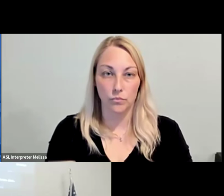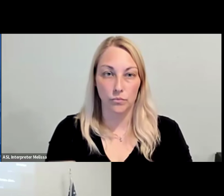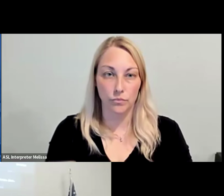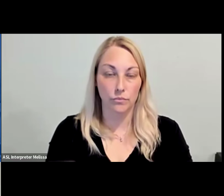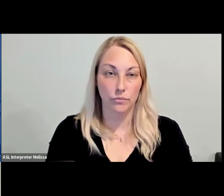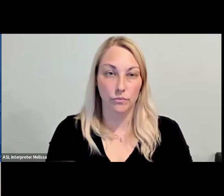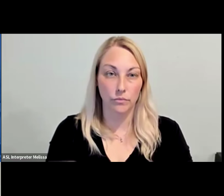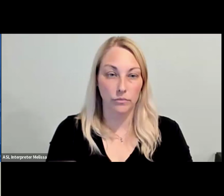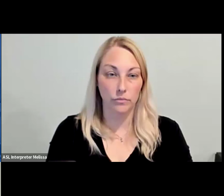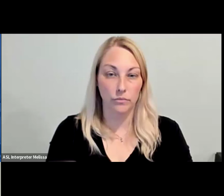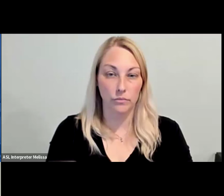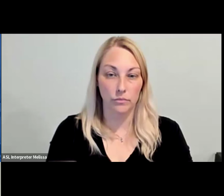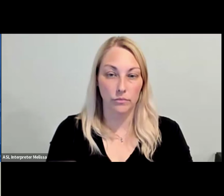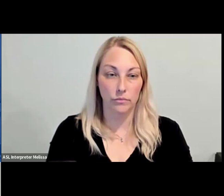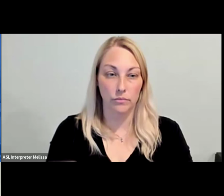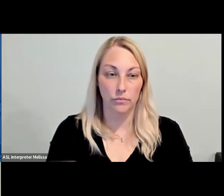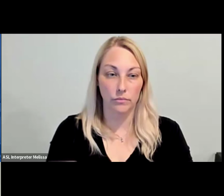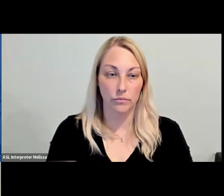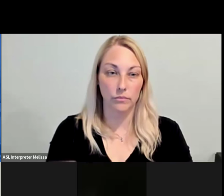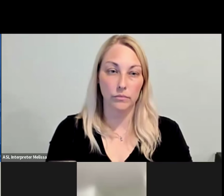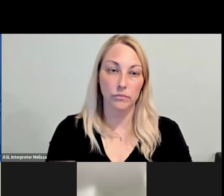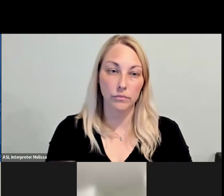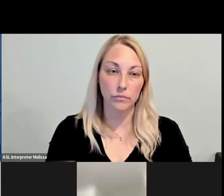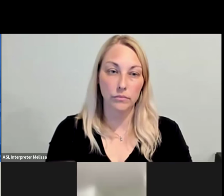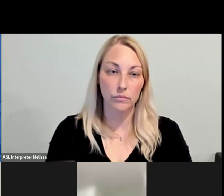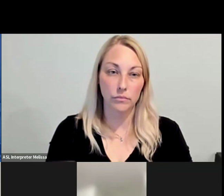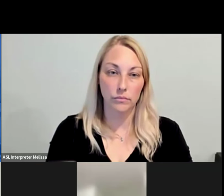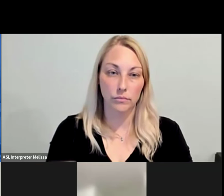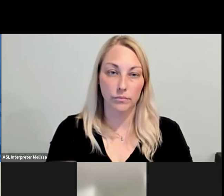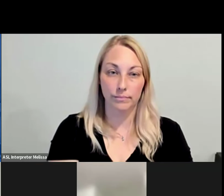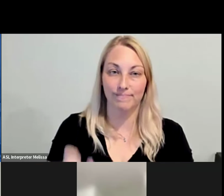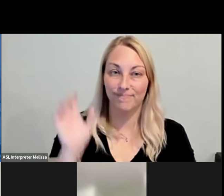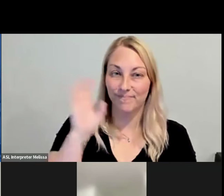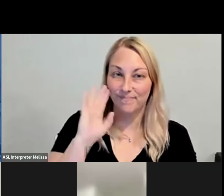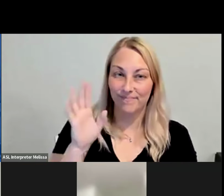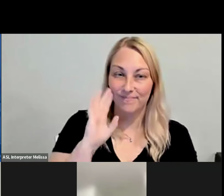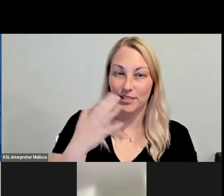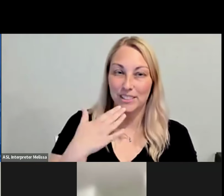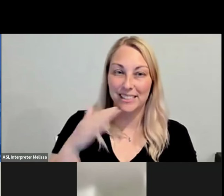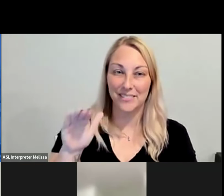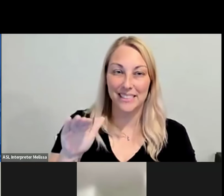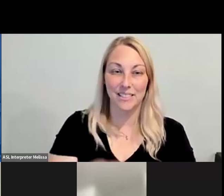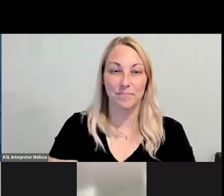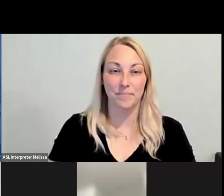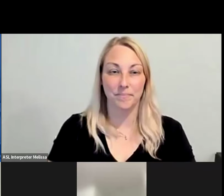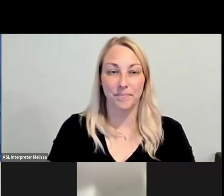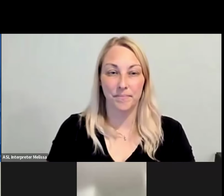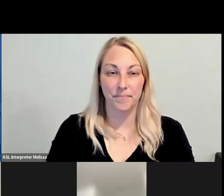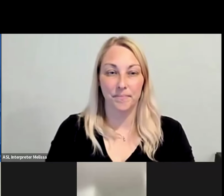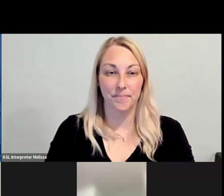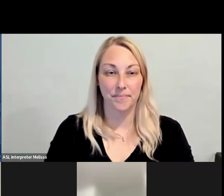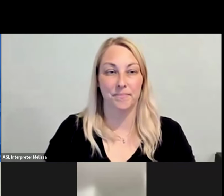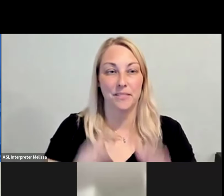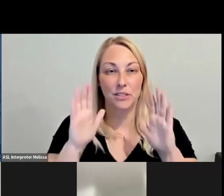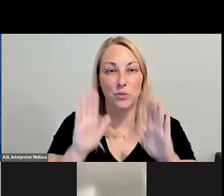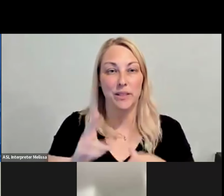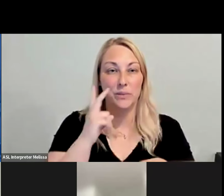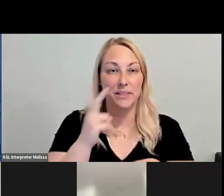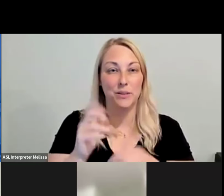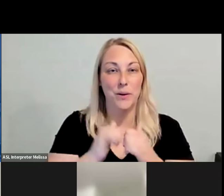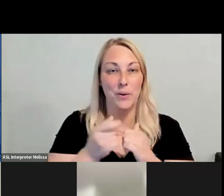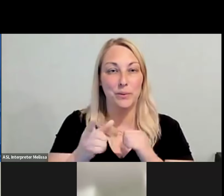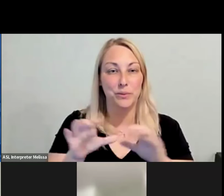Yes, good evening. Great to see you, Christian. How are